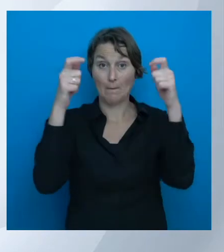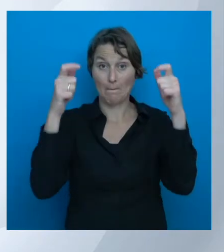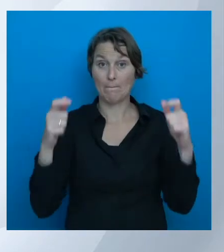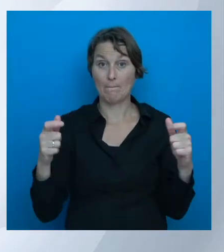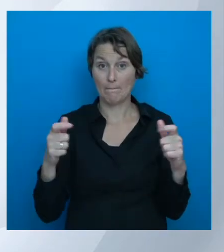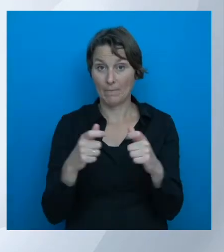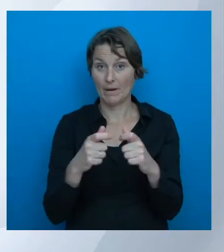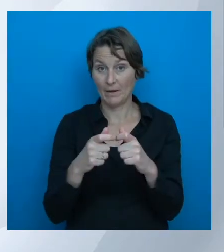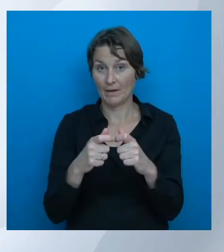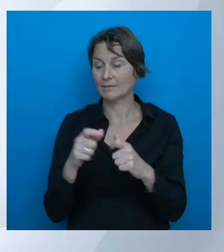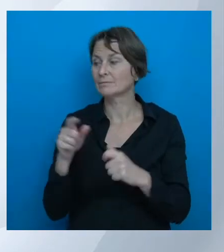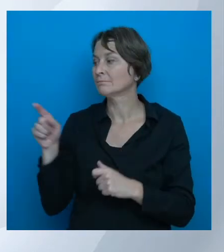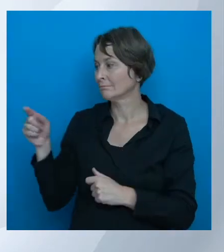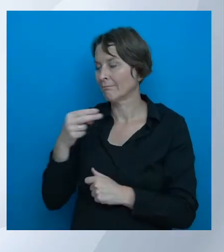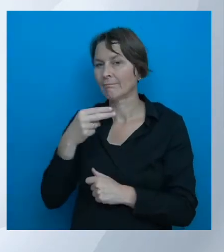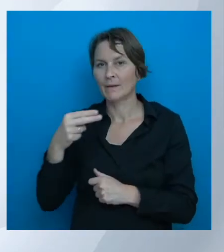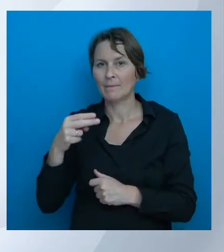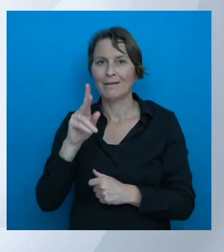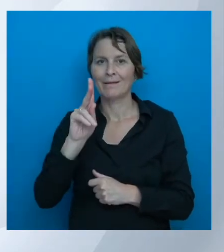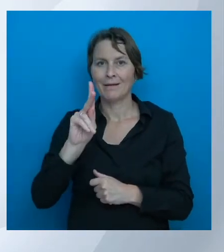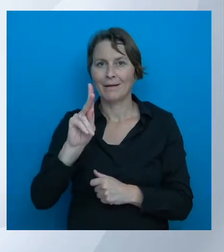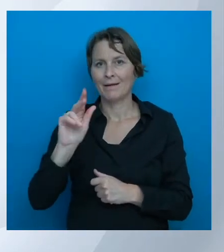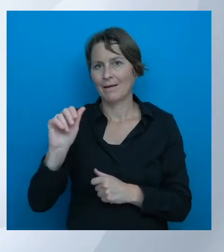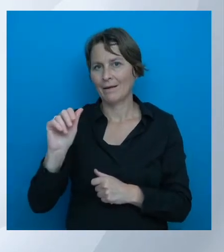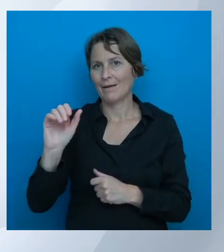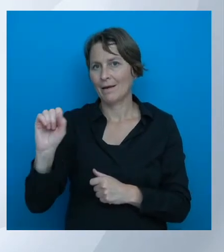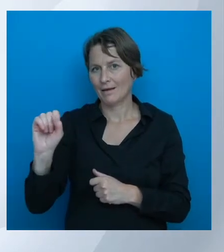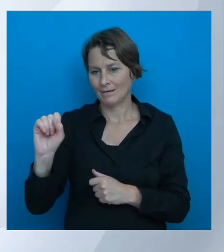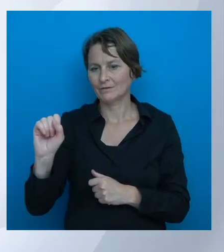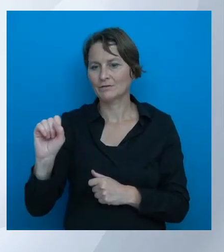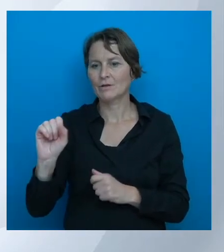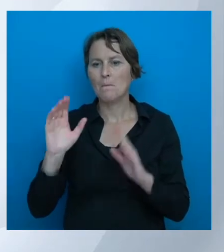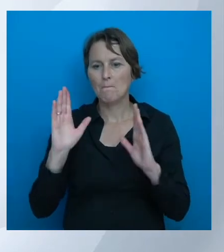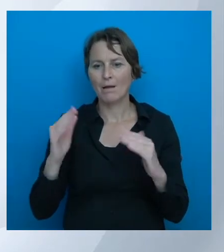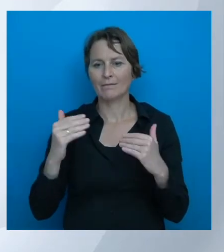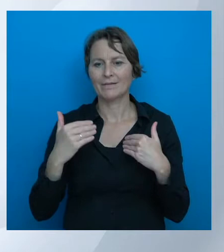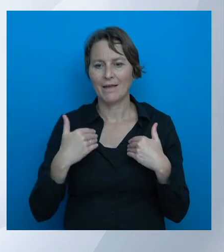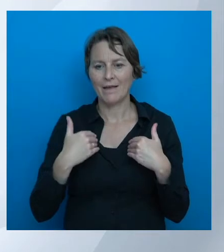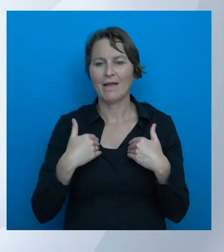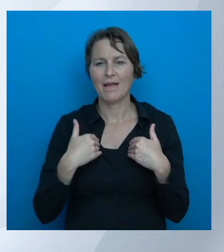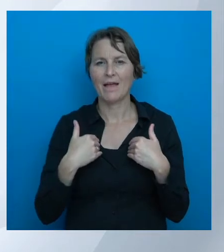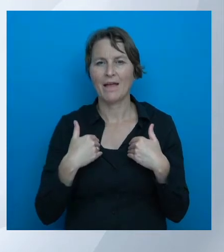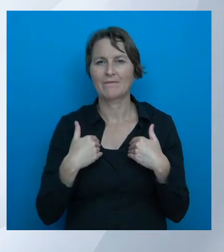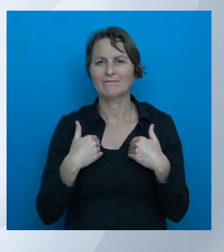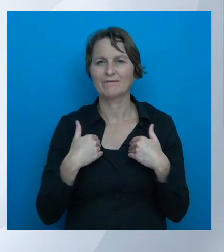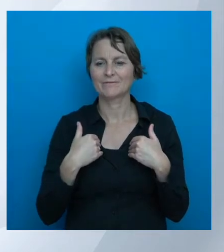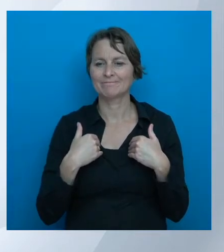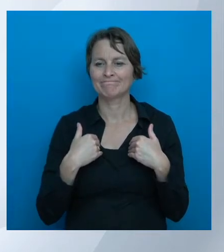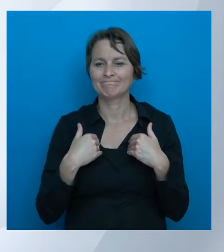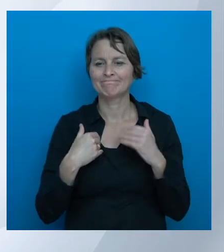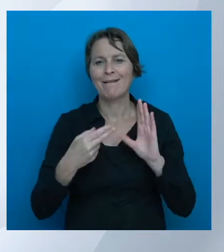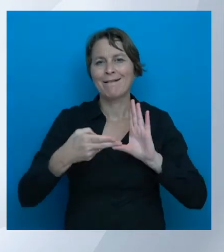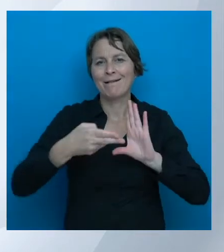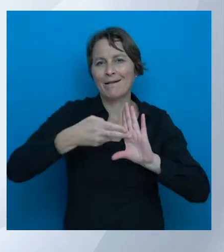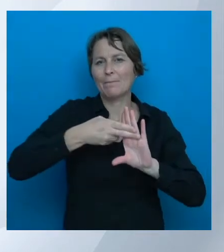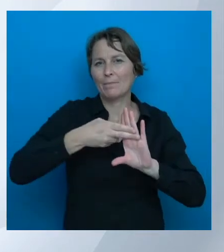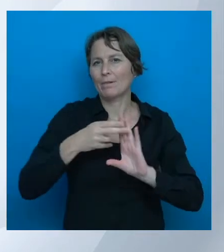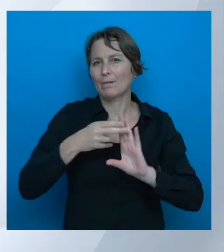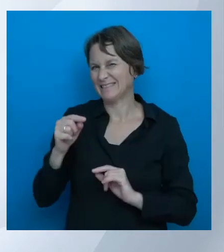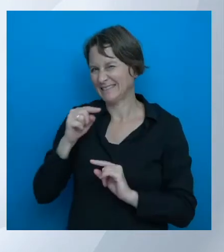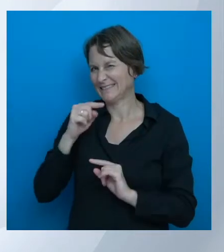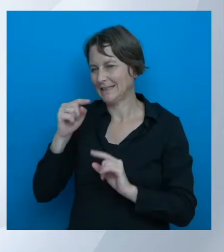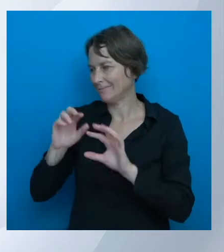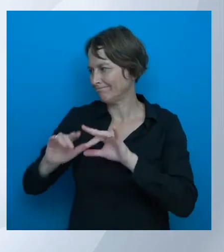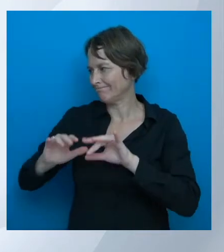K8S required labels. So in order to use this, we need to make